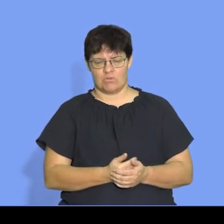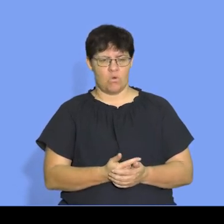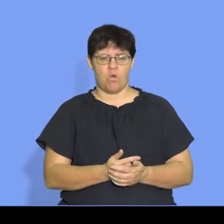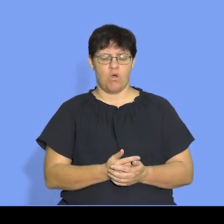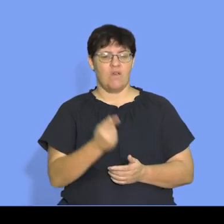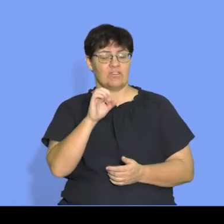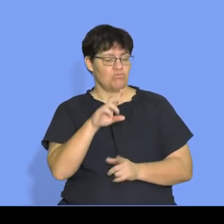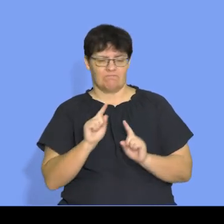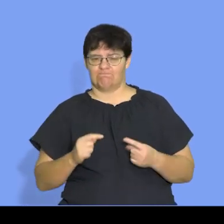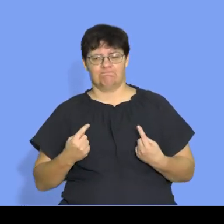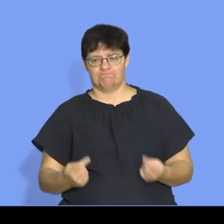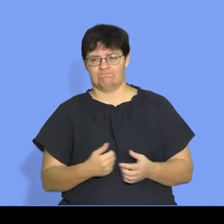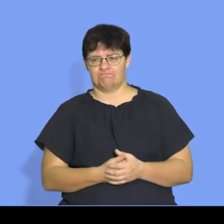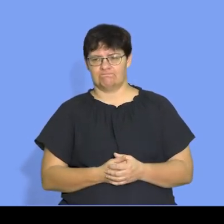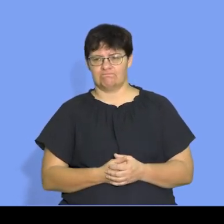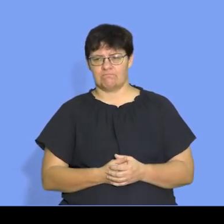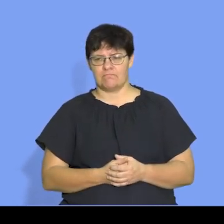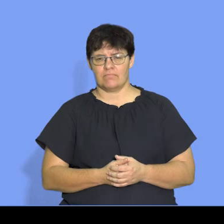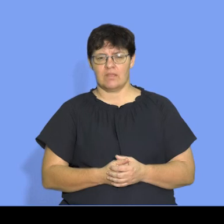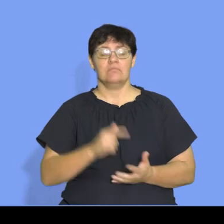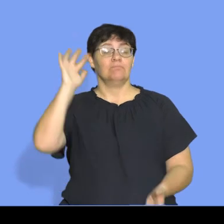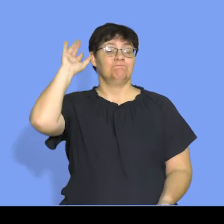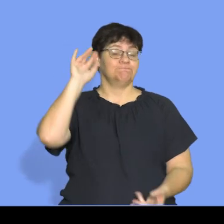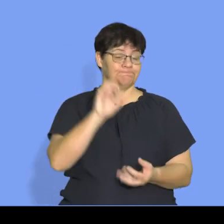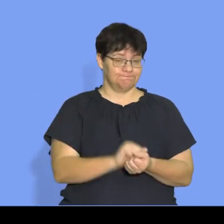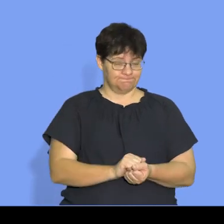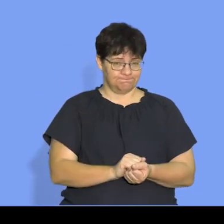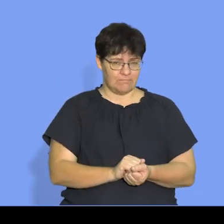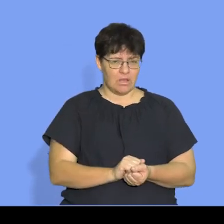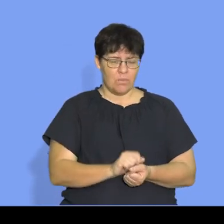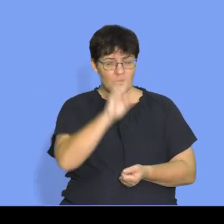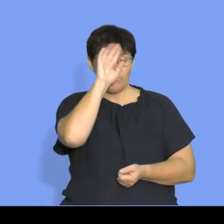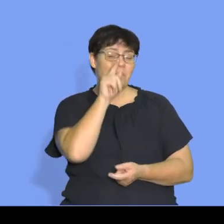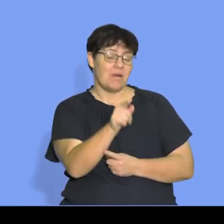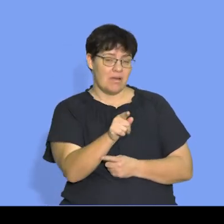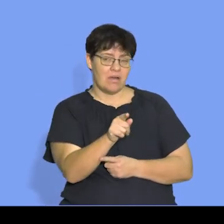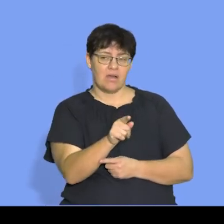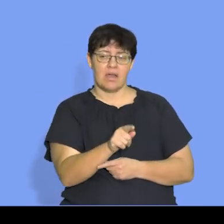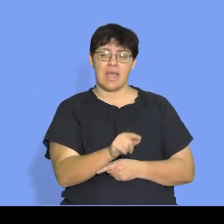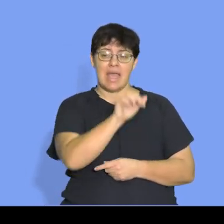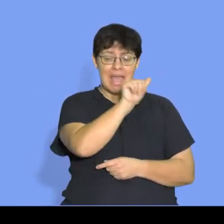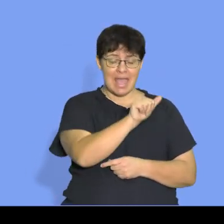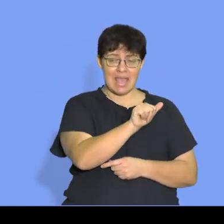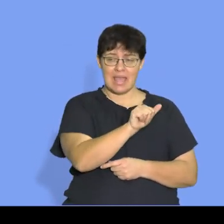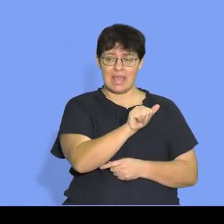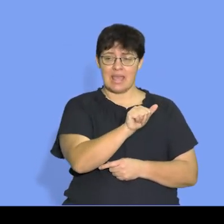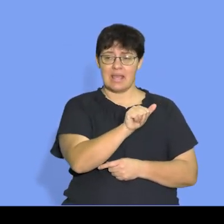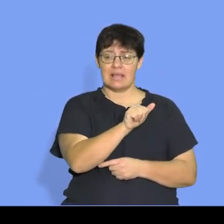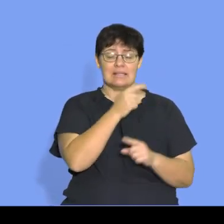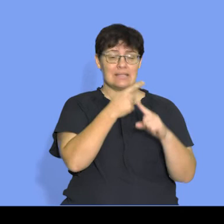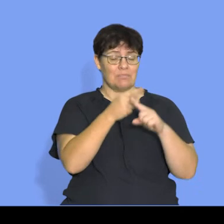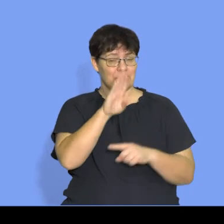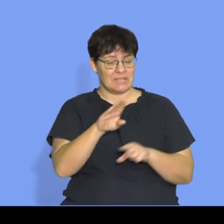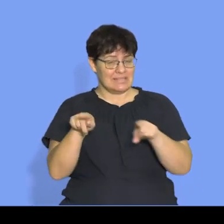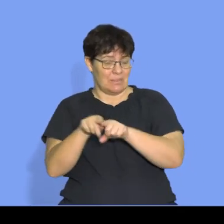that. Now remember, guys, you need to recall that if a multiplied by b is equal to 0,